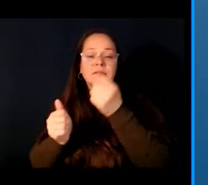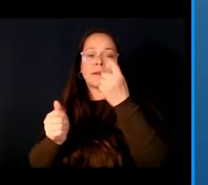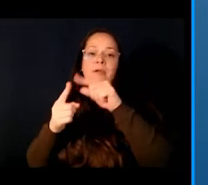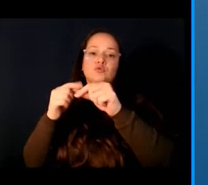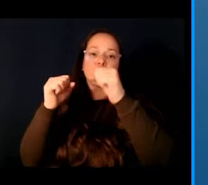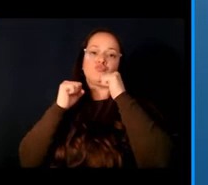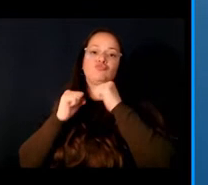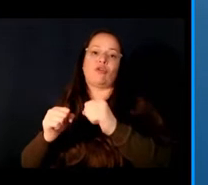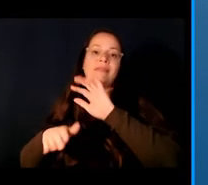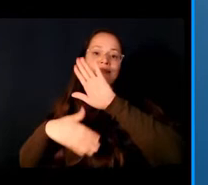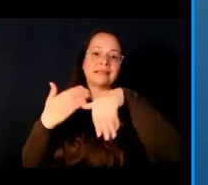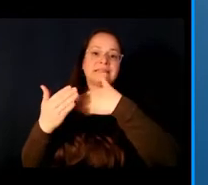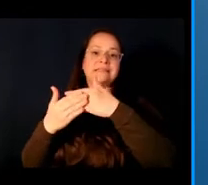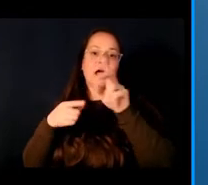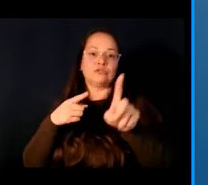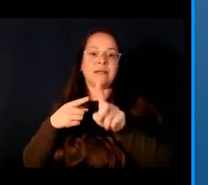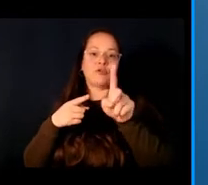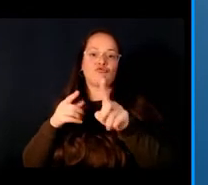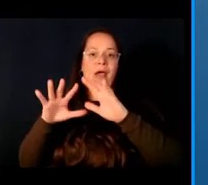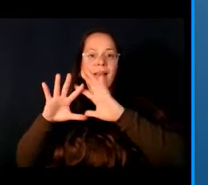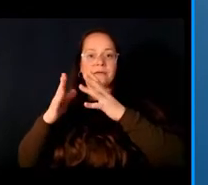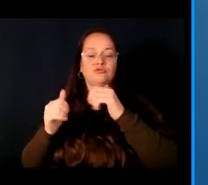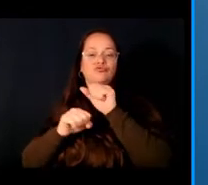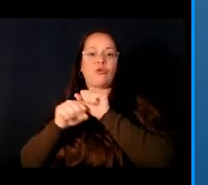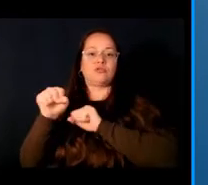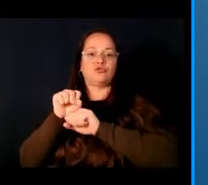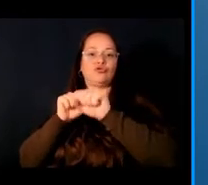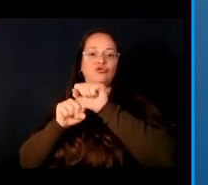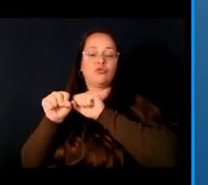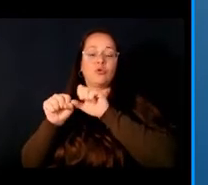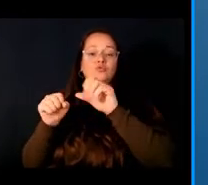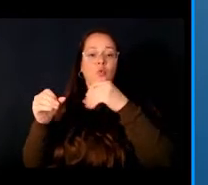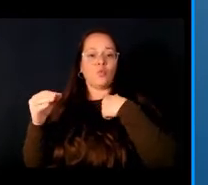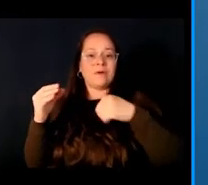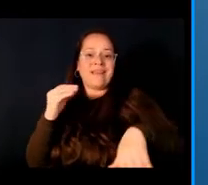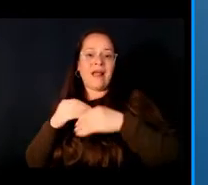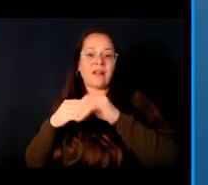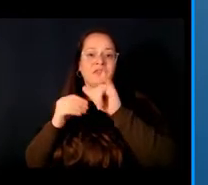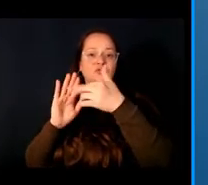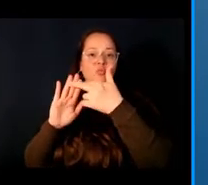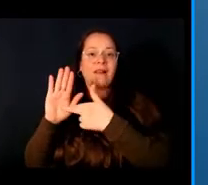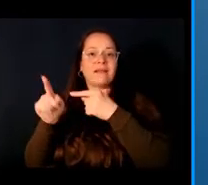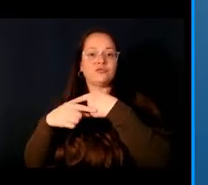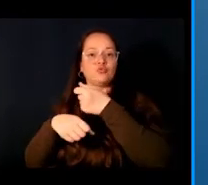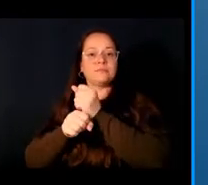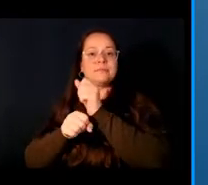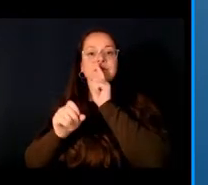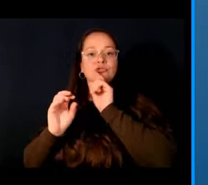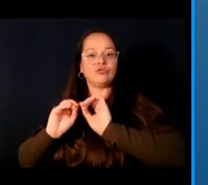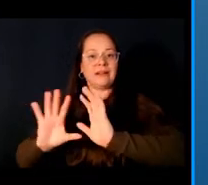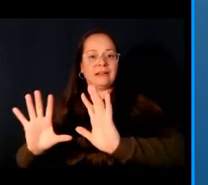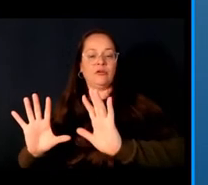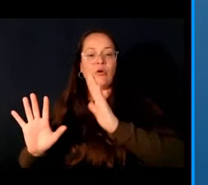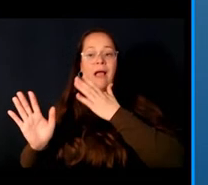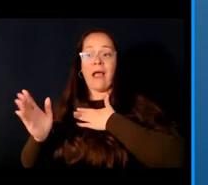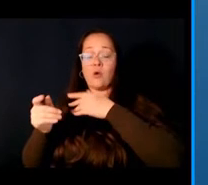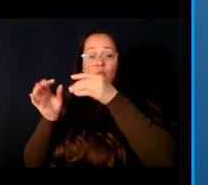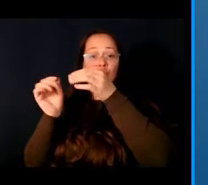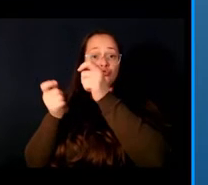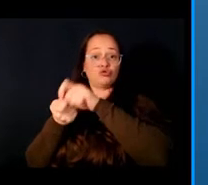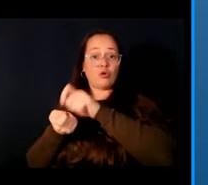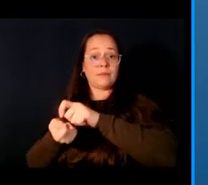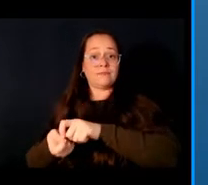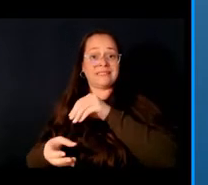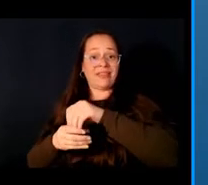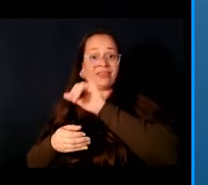entire Democratic infrastructure so we added this regulation to make clear that the terms outlined in the